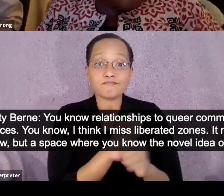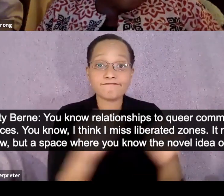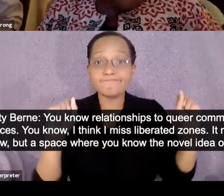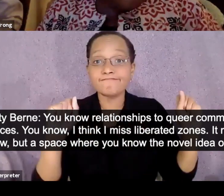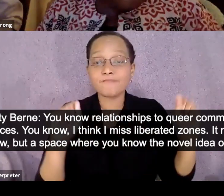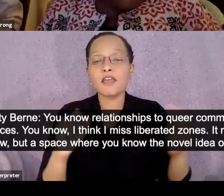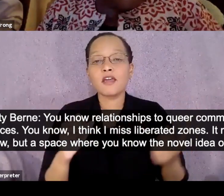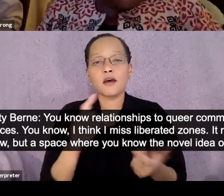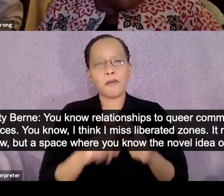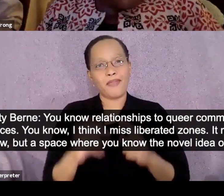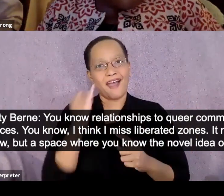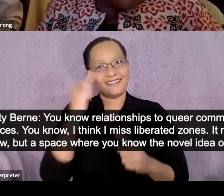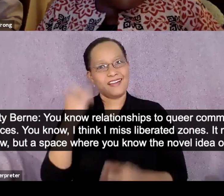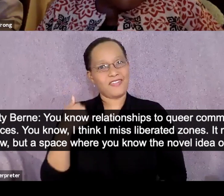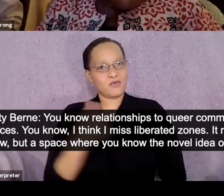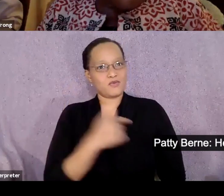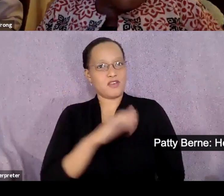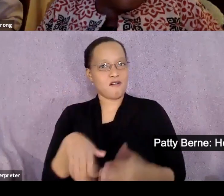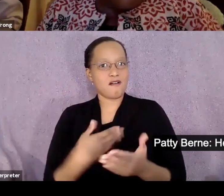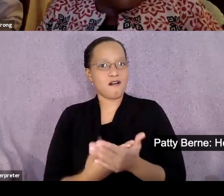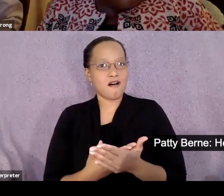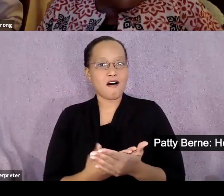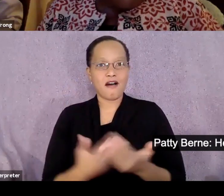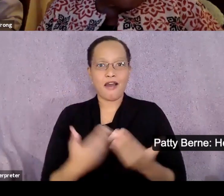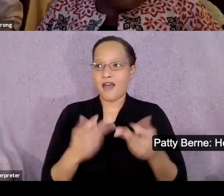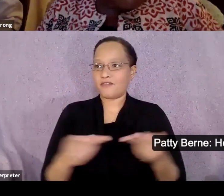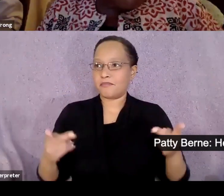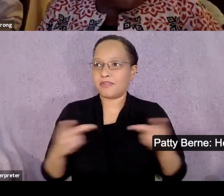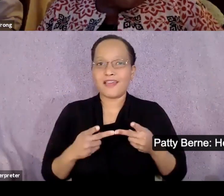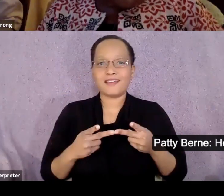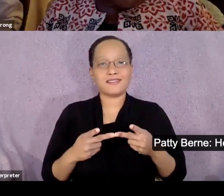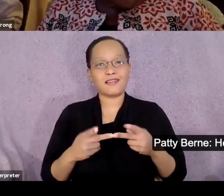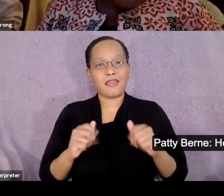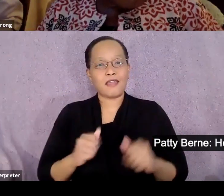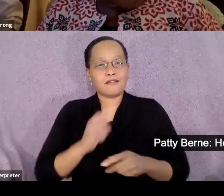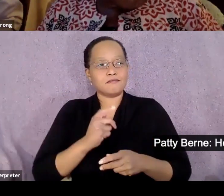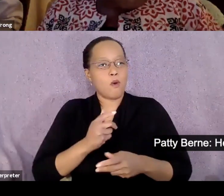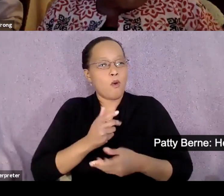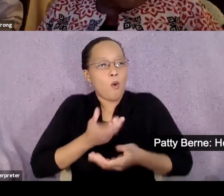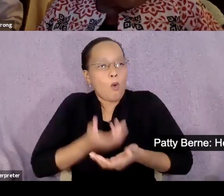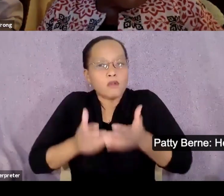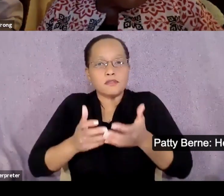everyone being, you know, held as beautiful and